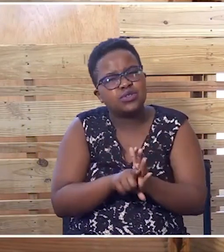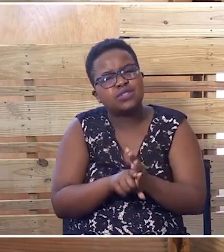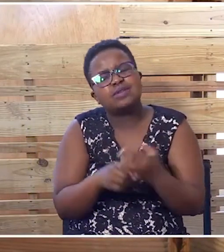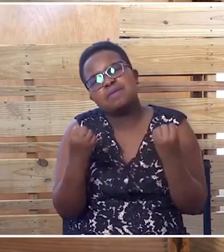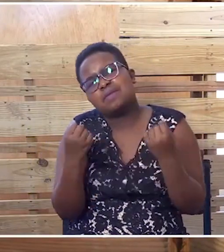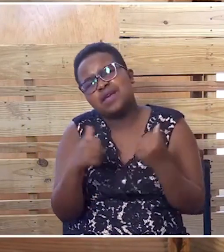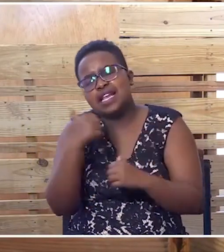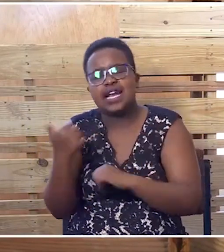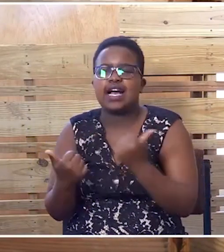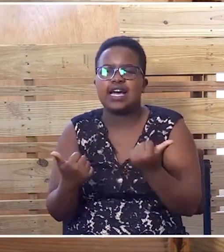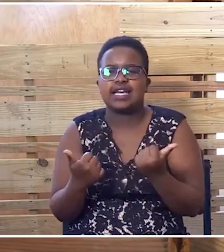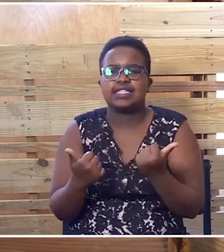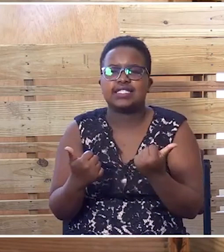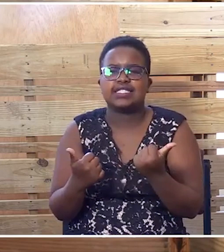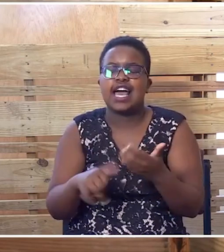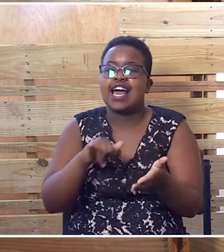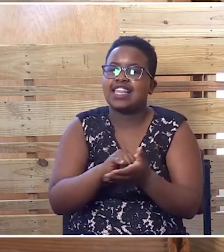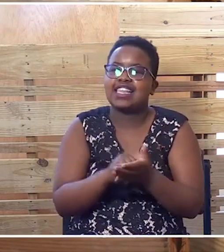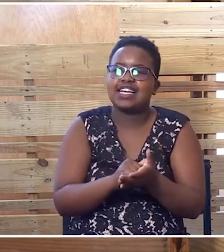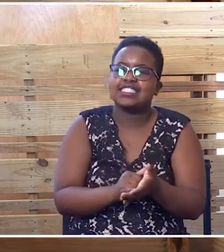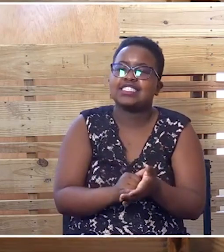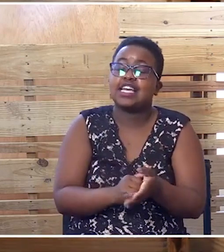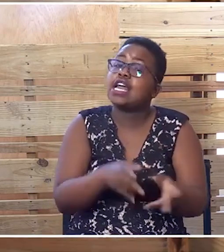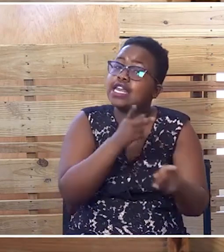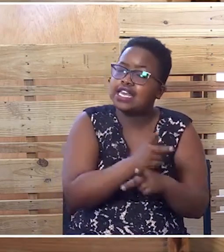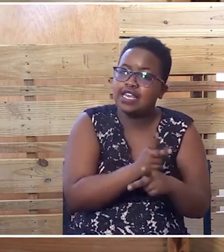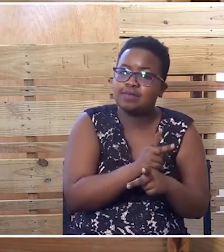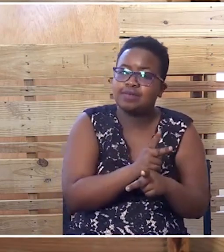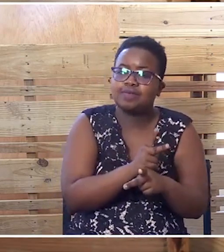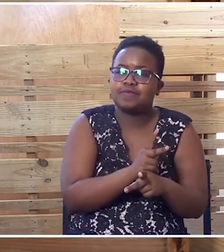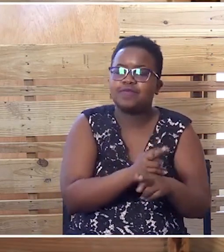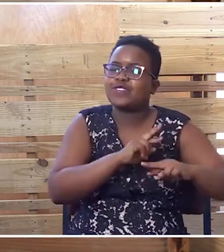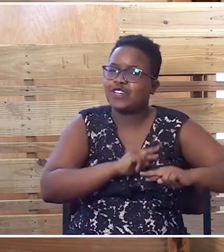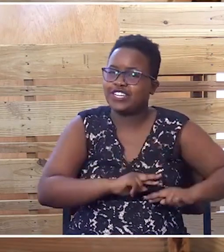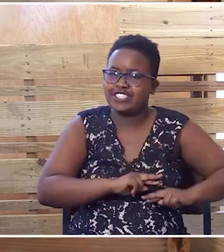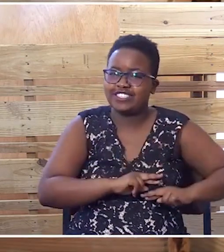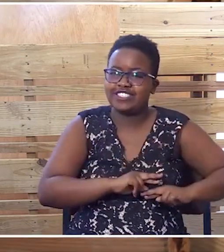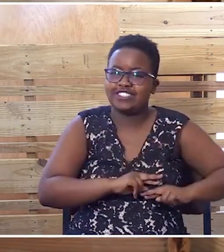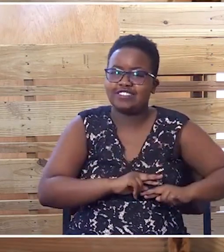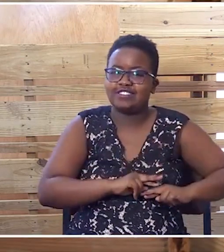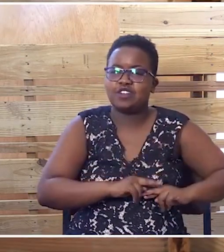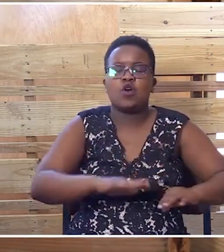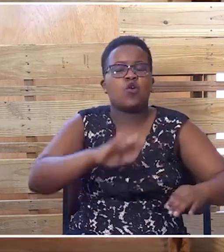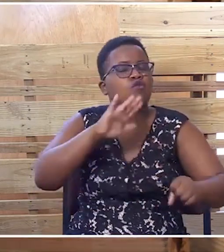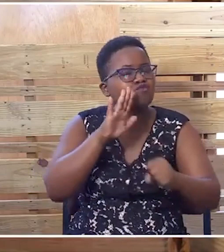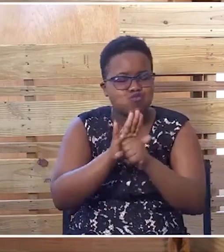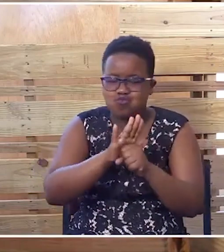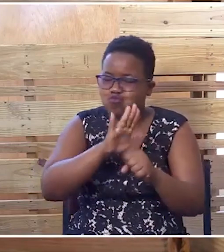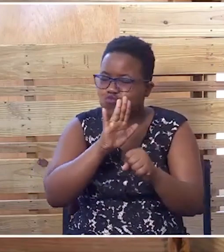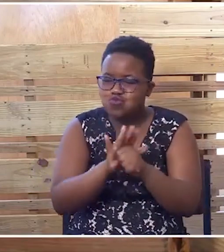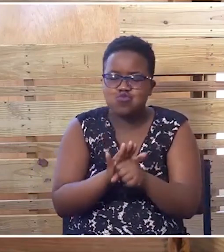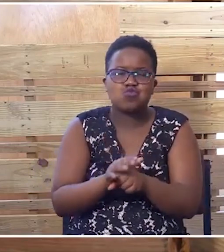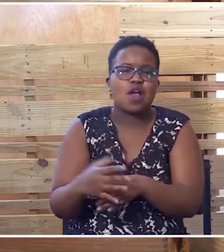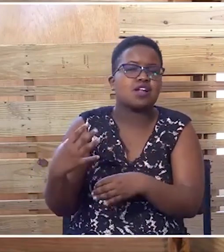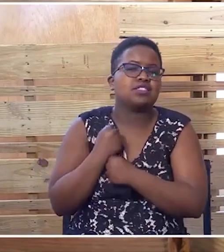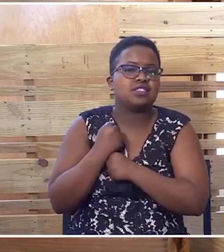we've spoken in his word, that they are laid down and are righteous, and they are fully trustworthy because